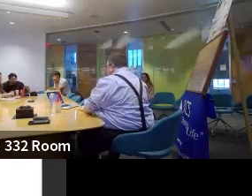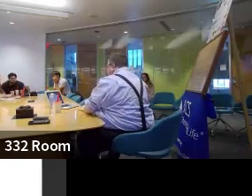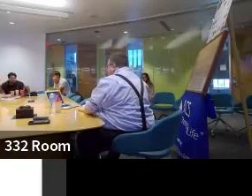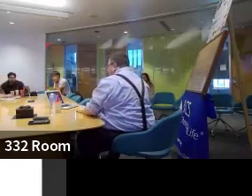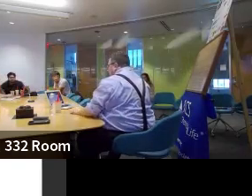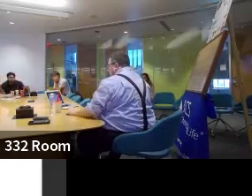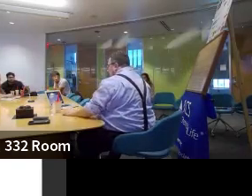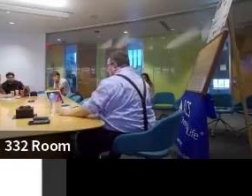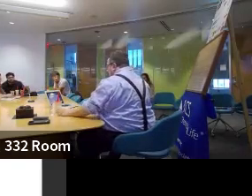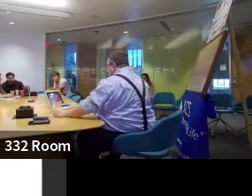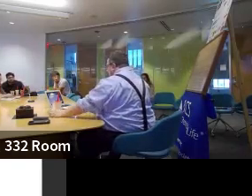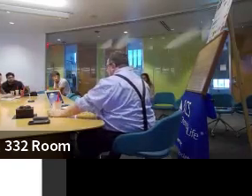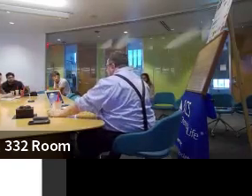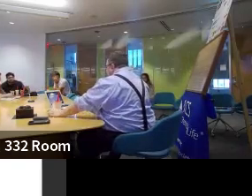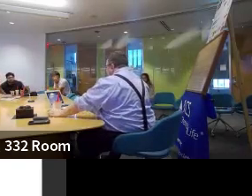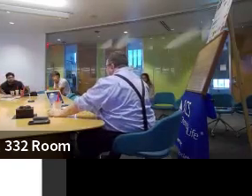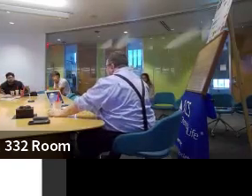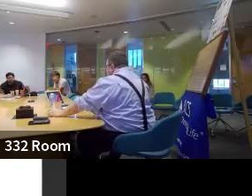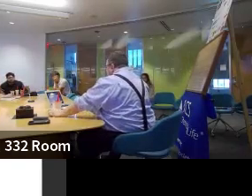so I guess advance to the first slide.